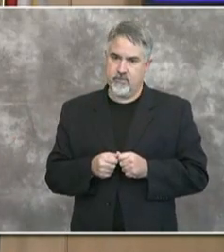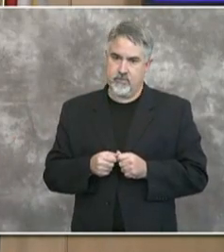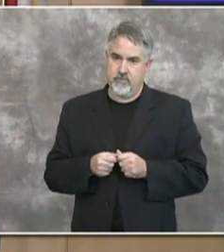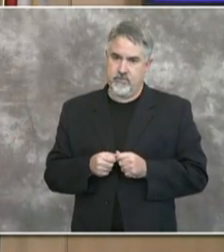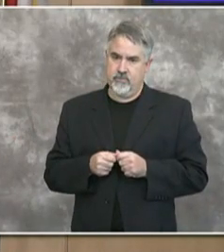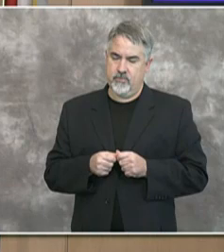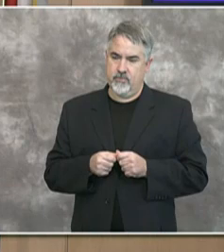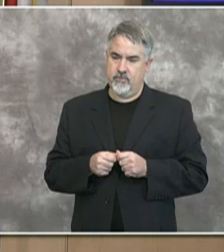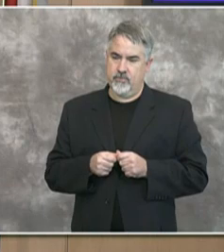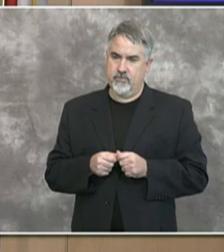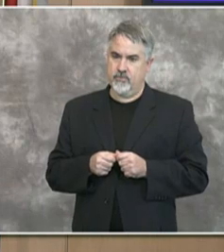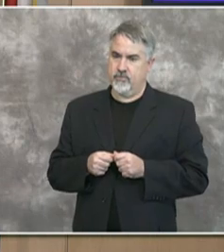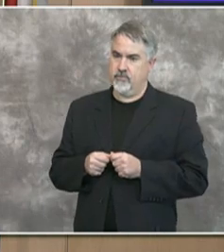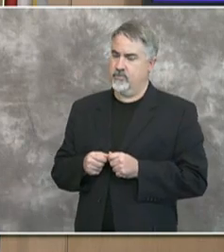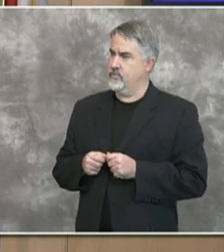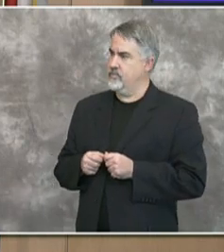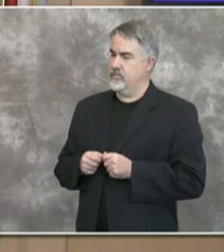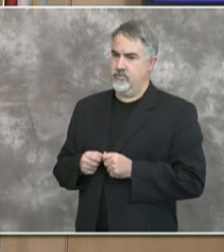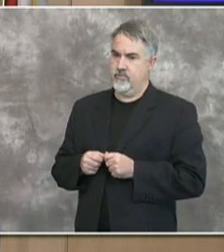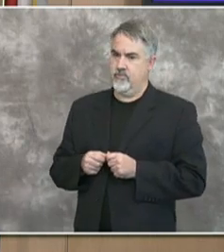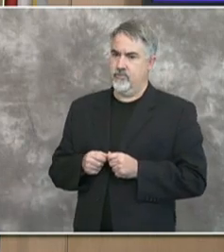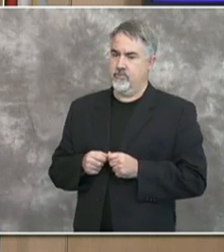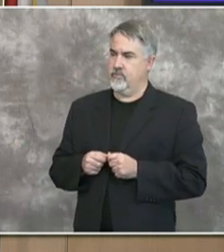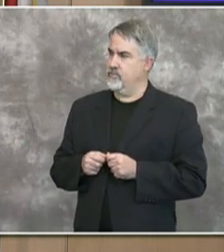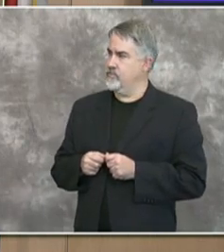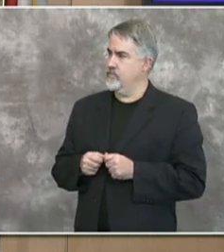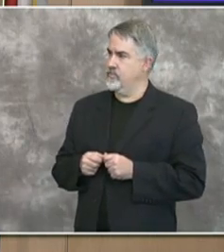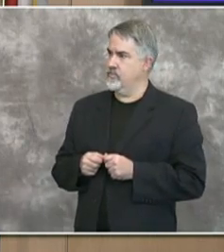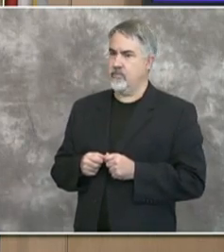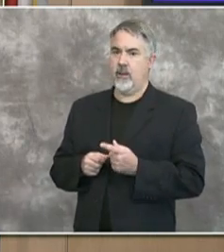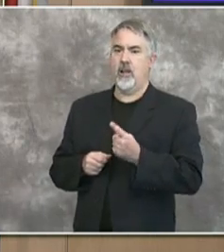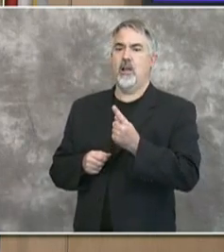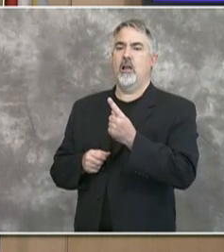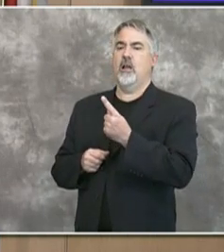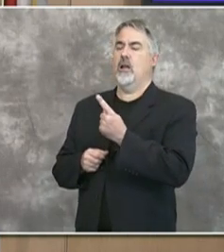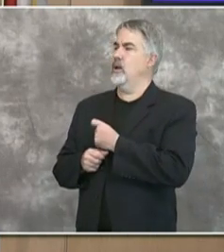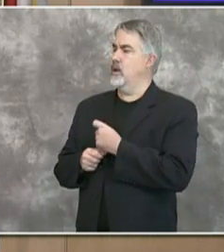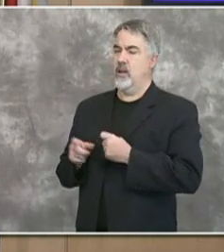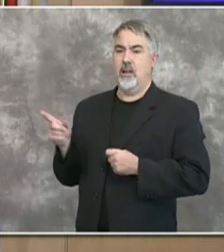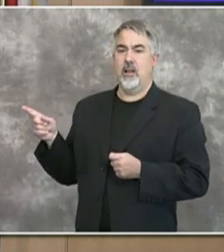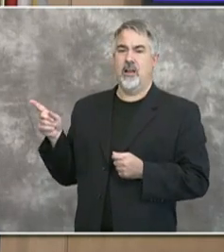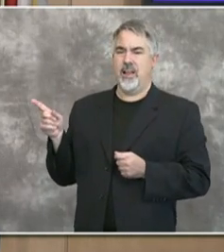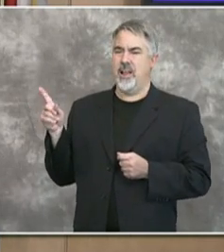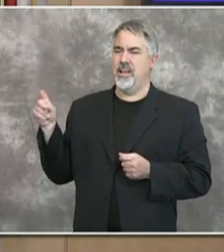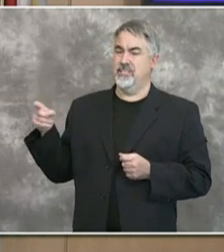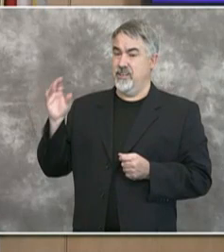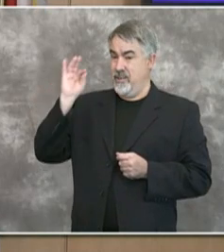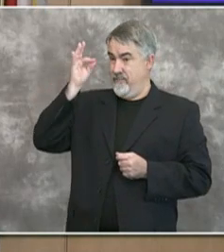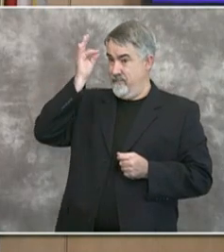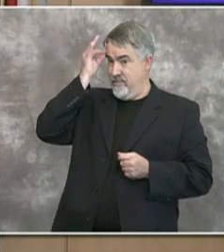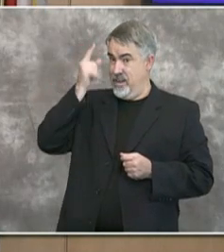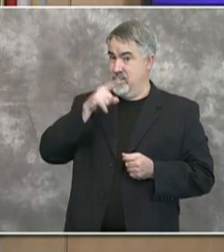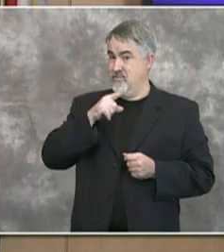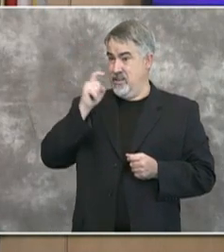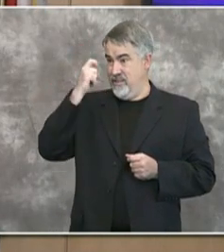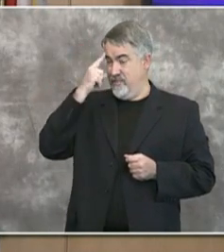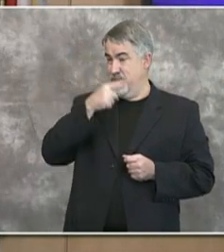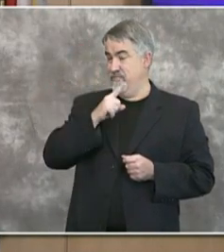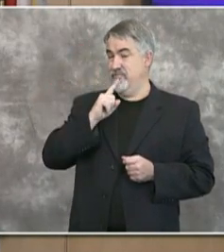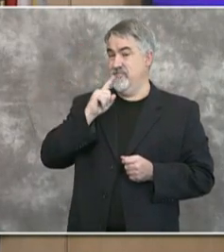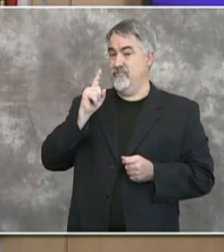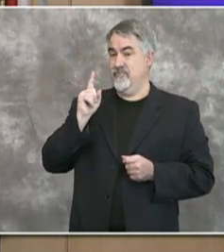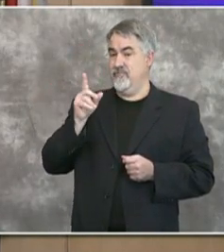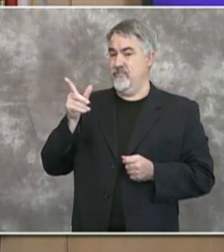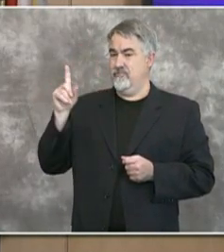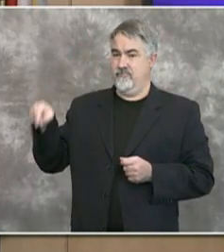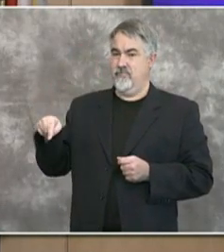from Politico. What response has the county had back from the federal government on the requested health checks and